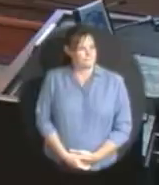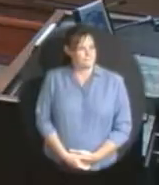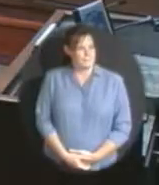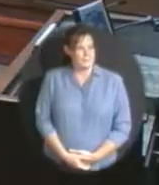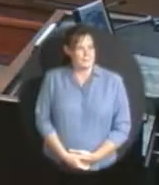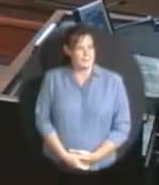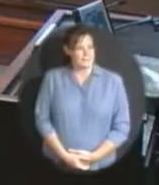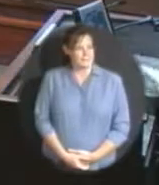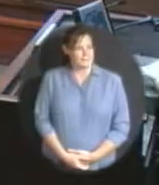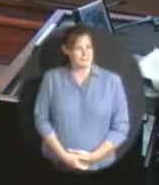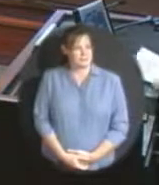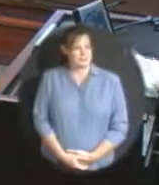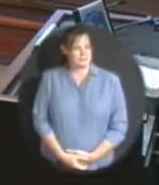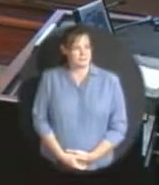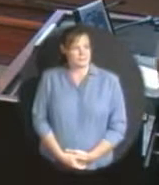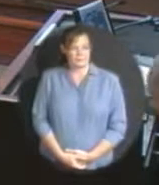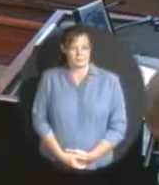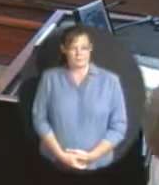Thank you.